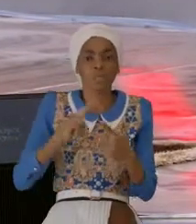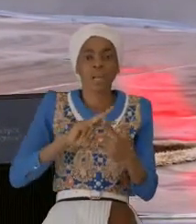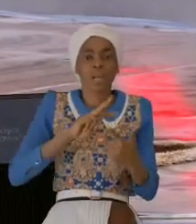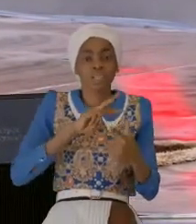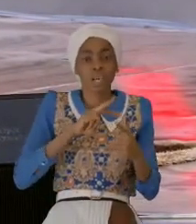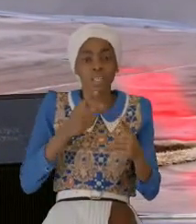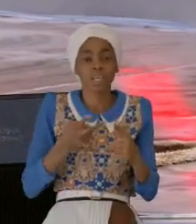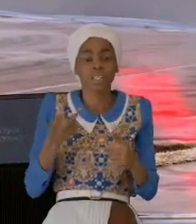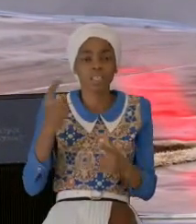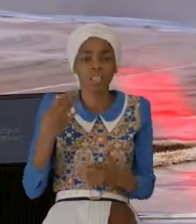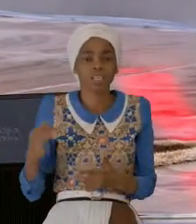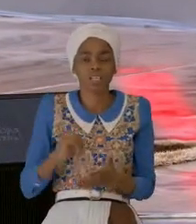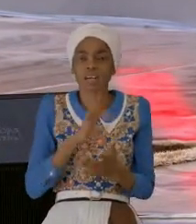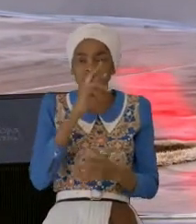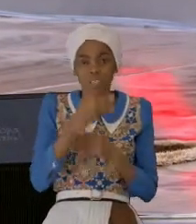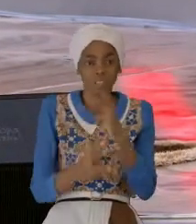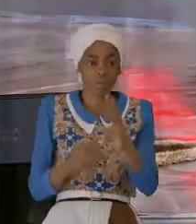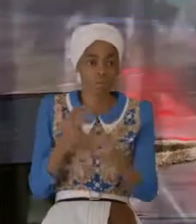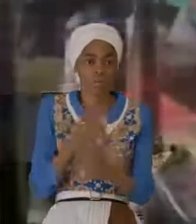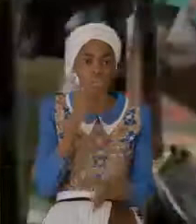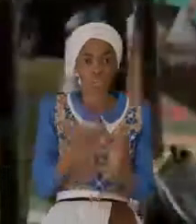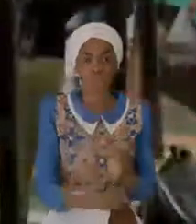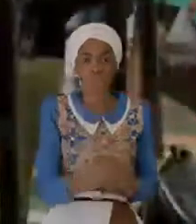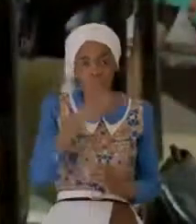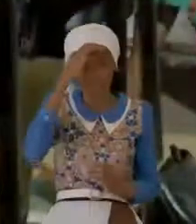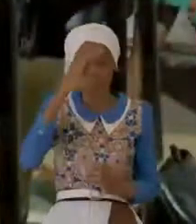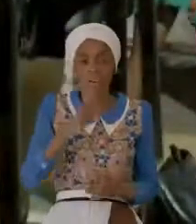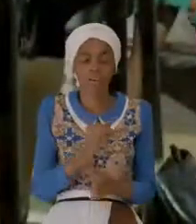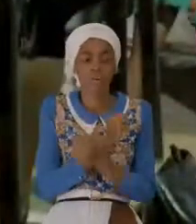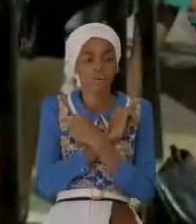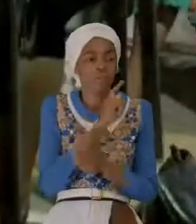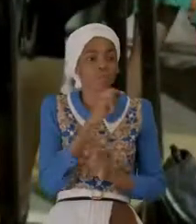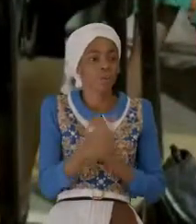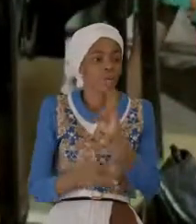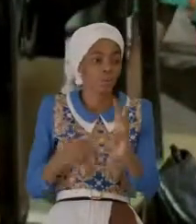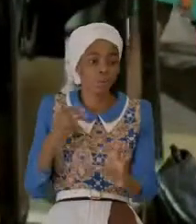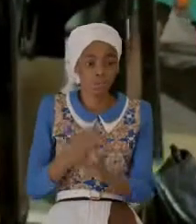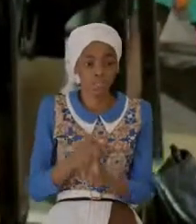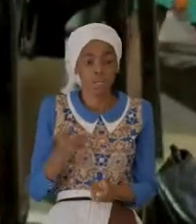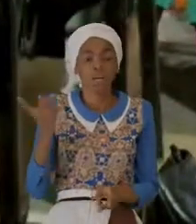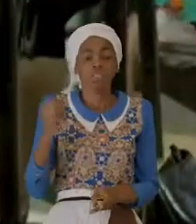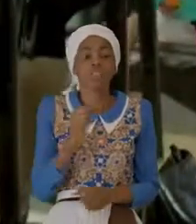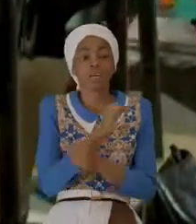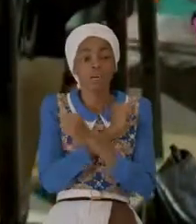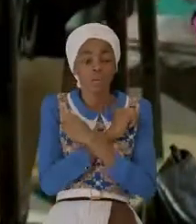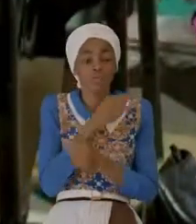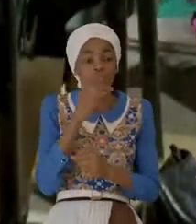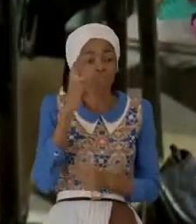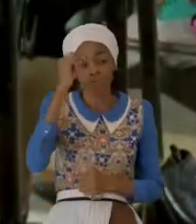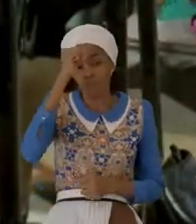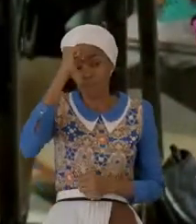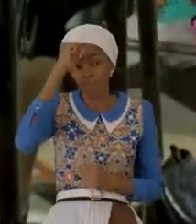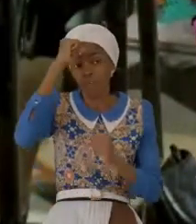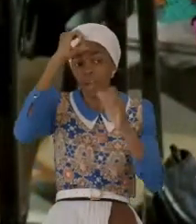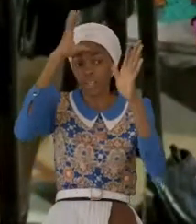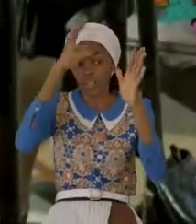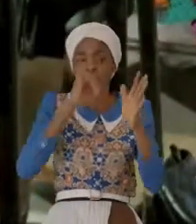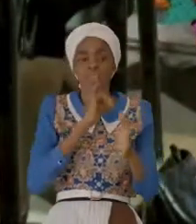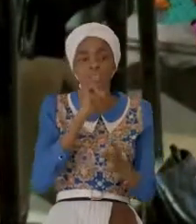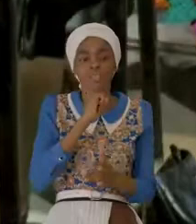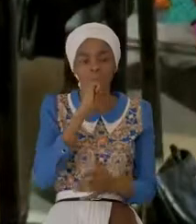any man love the world the love of the father is not in him